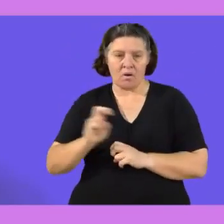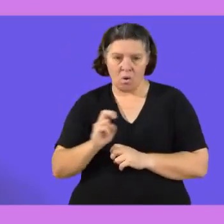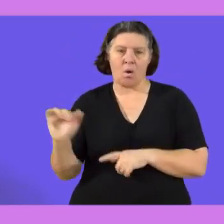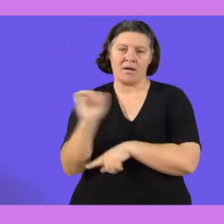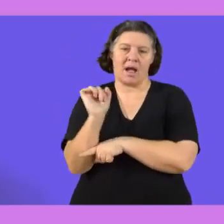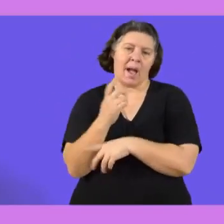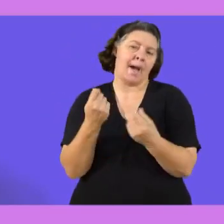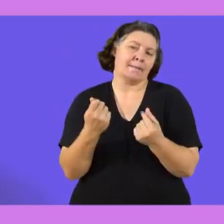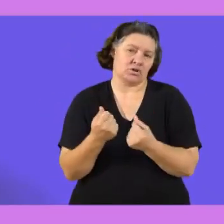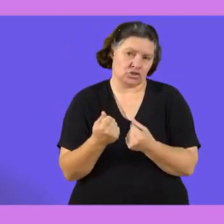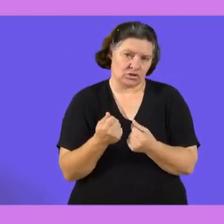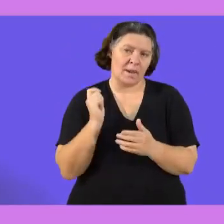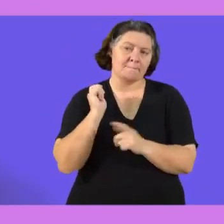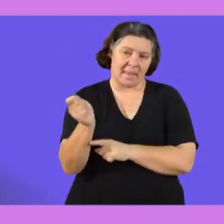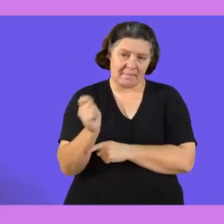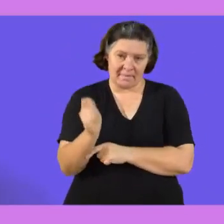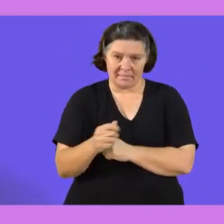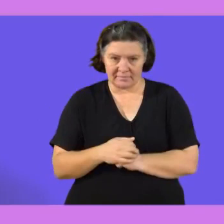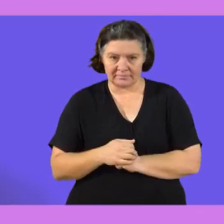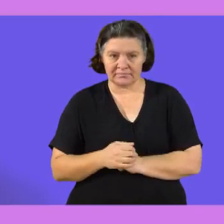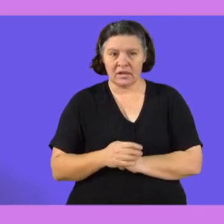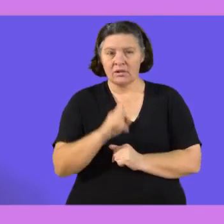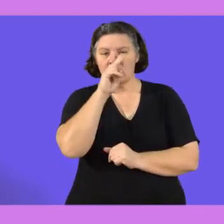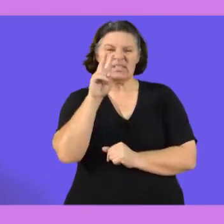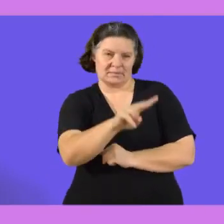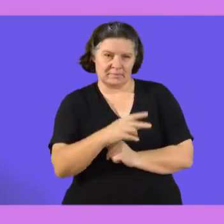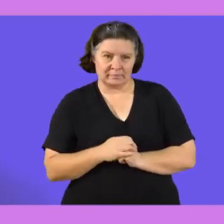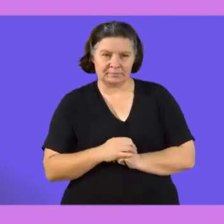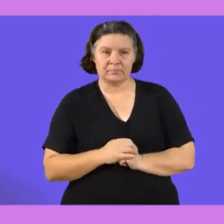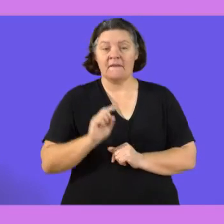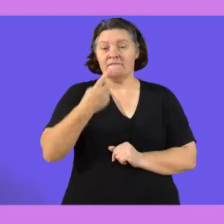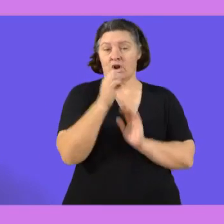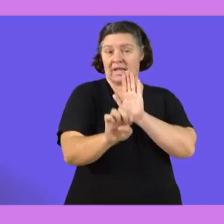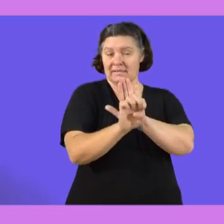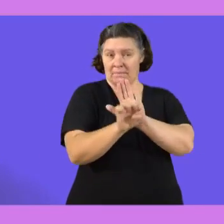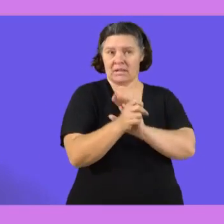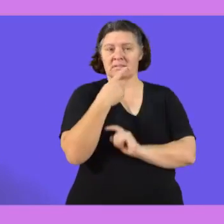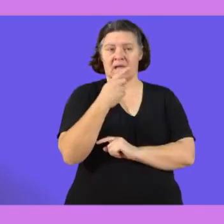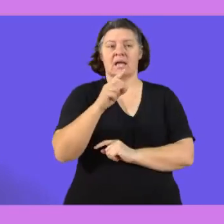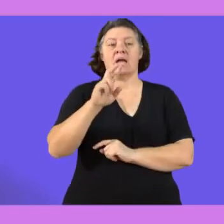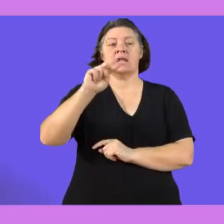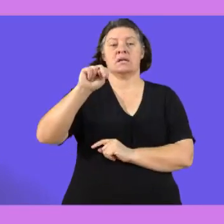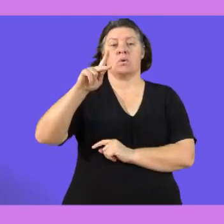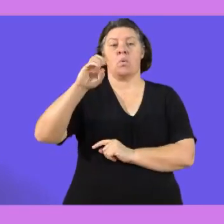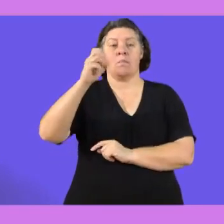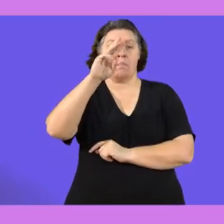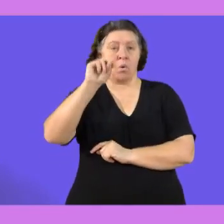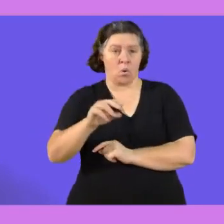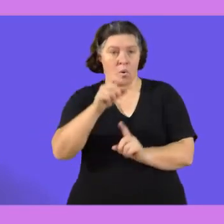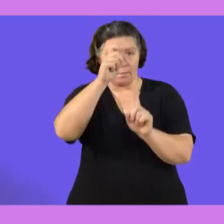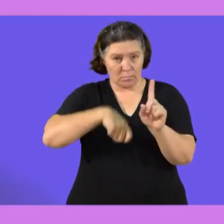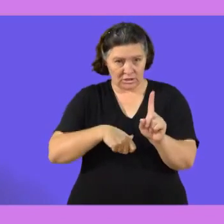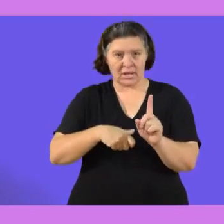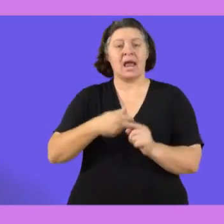to calculate the entire running cost of a vehicle. Now let's quickly put all of this into practice. So the first example here